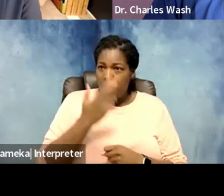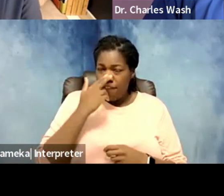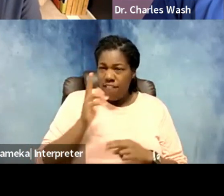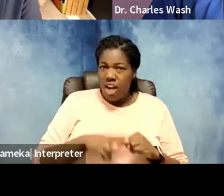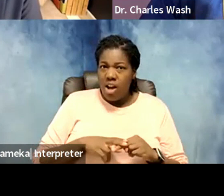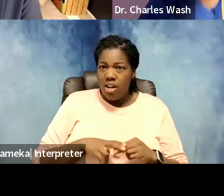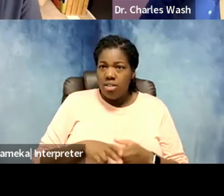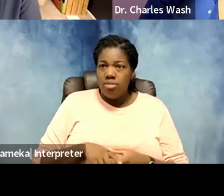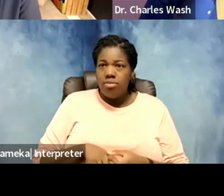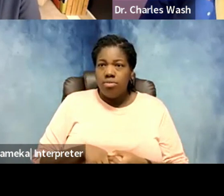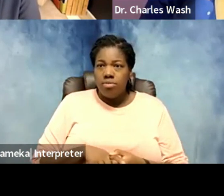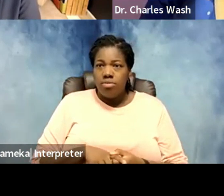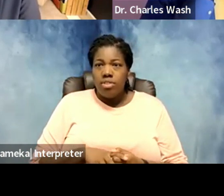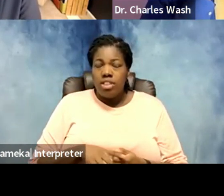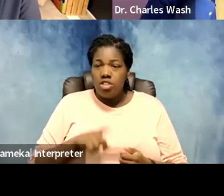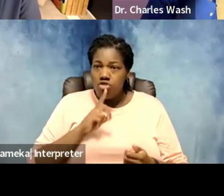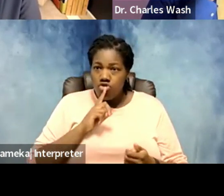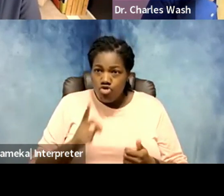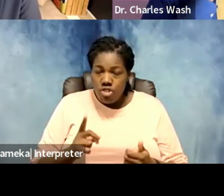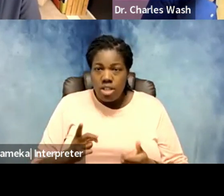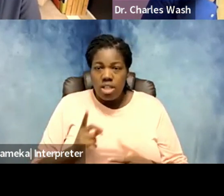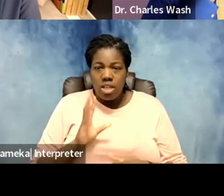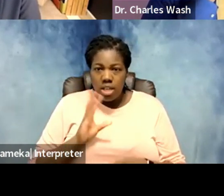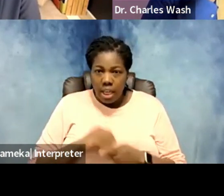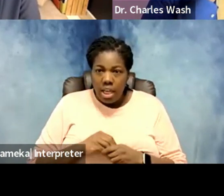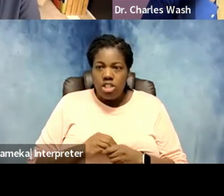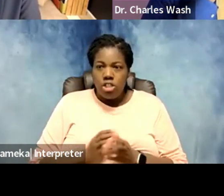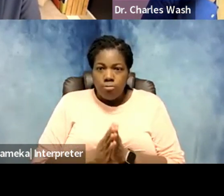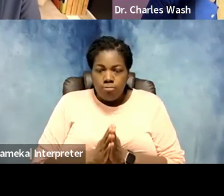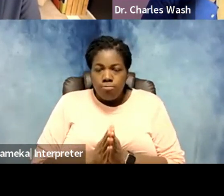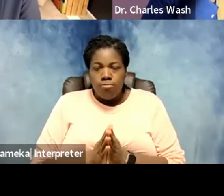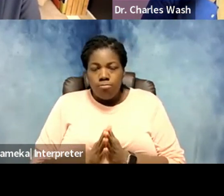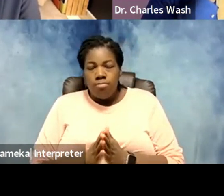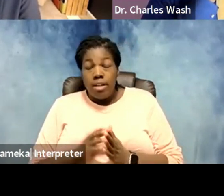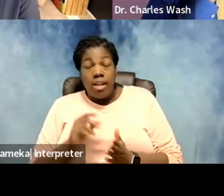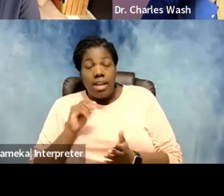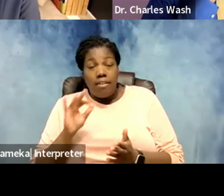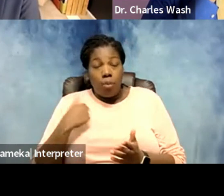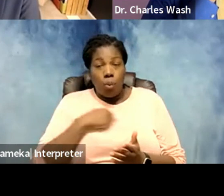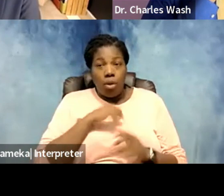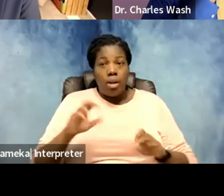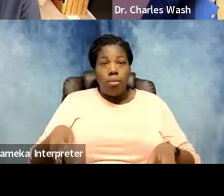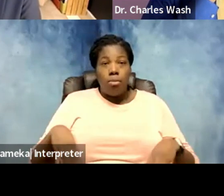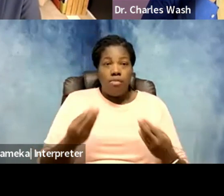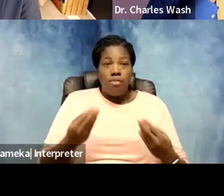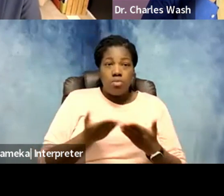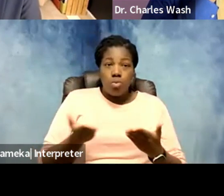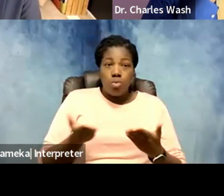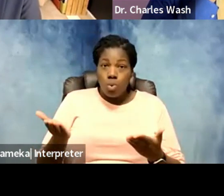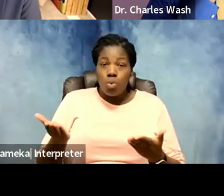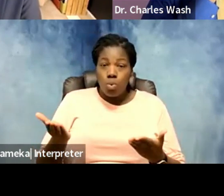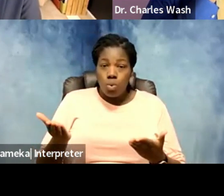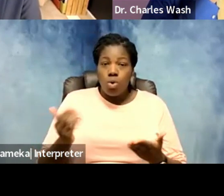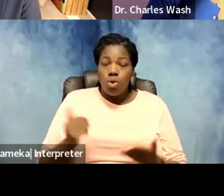you know, it's highly engaging, it's easy. And what we found was if we could provide some tools to